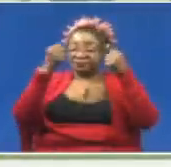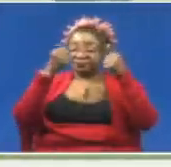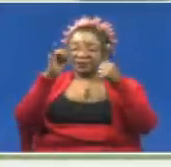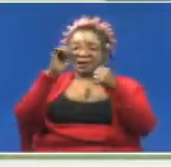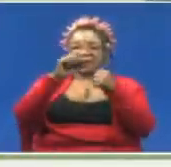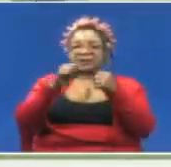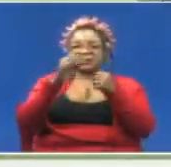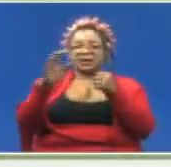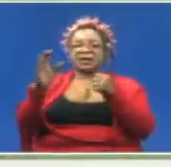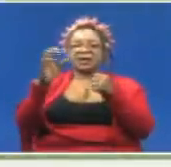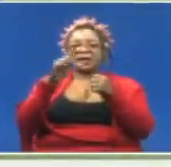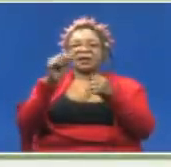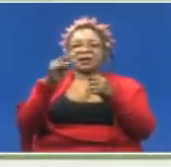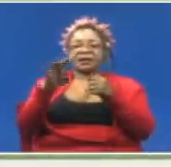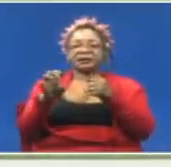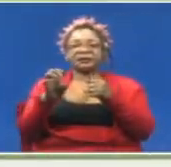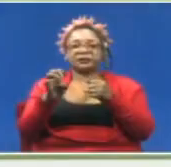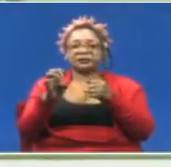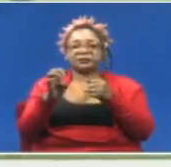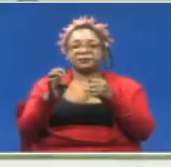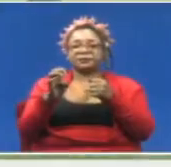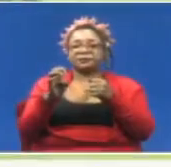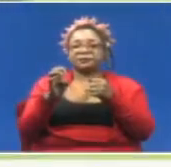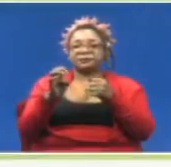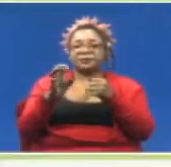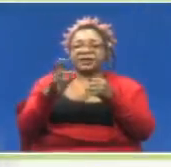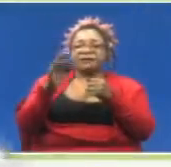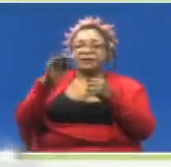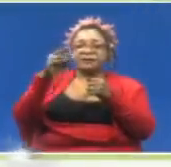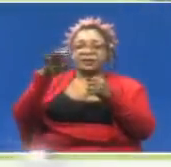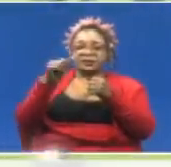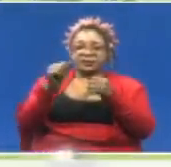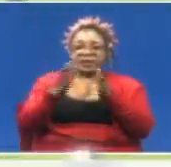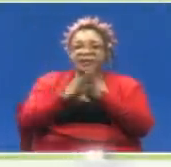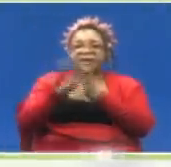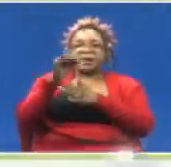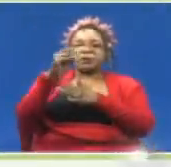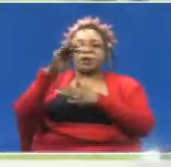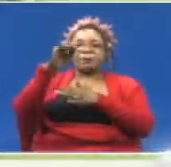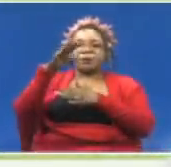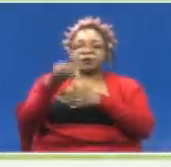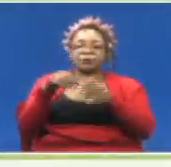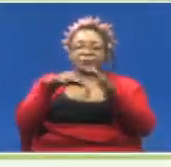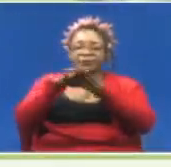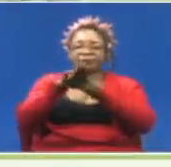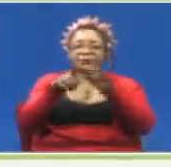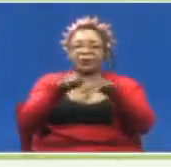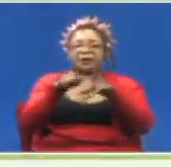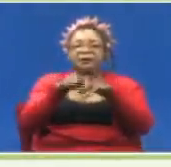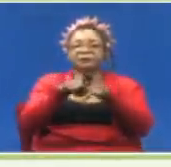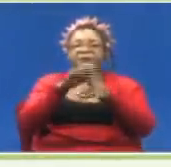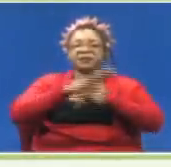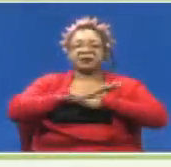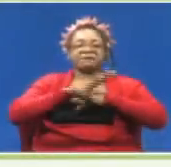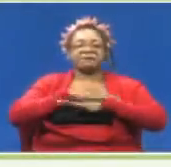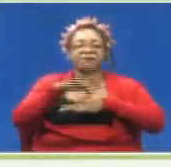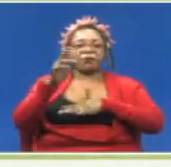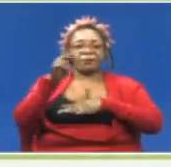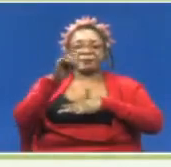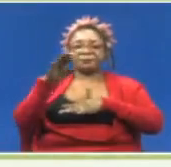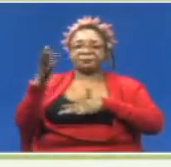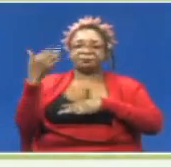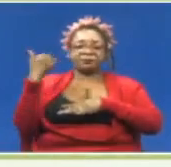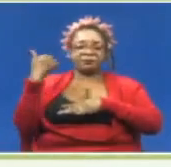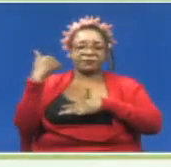Jorges Brace, and Festus Chiasi and Emmanuel Opondo's tries were enough to seal the win for the former Shujaa